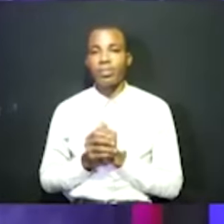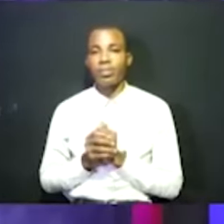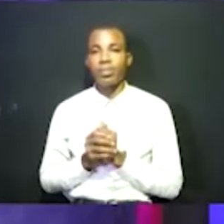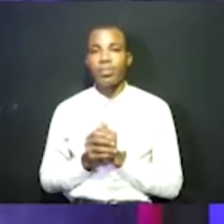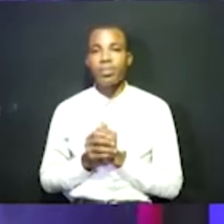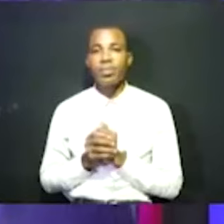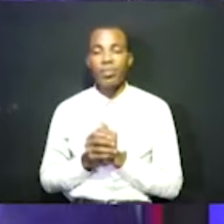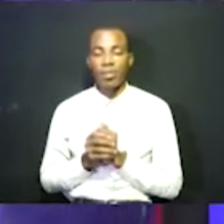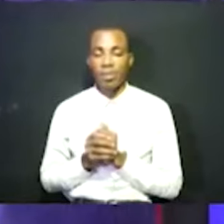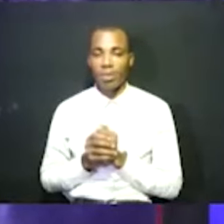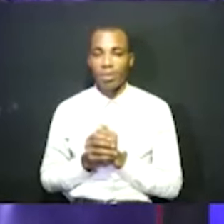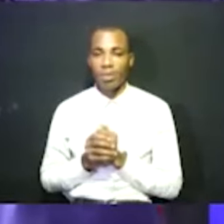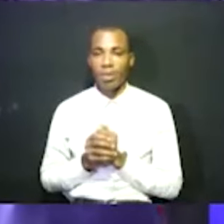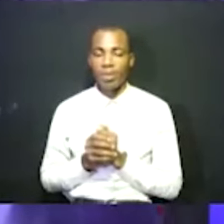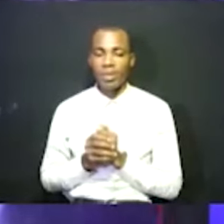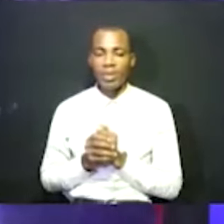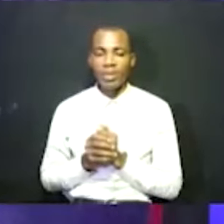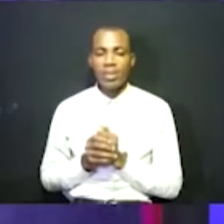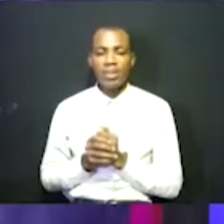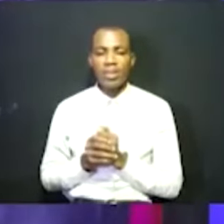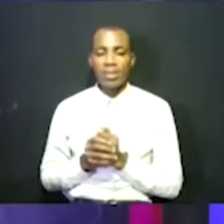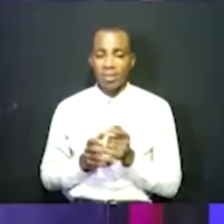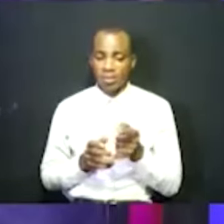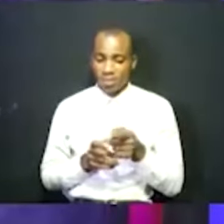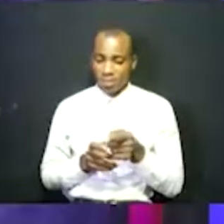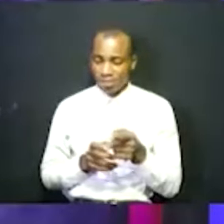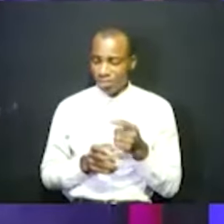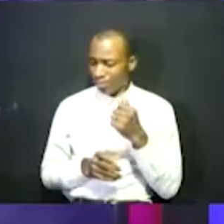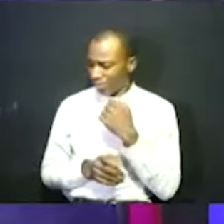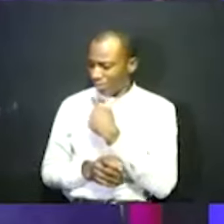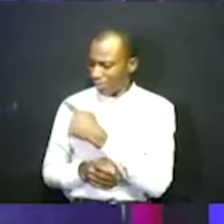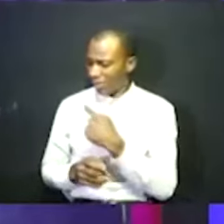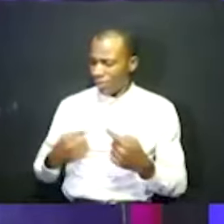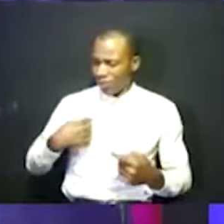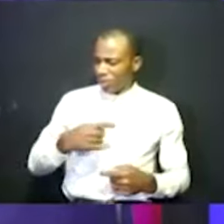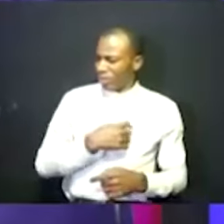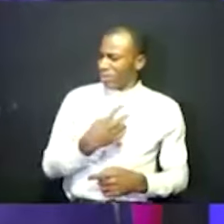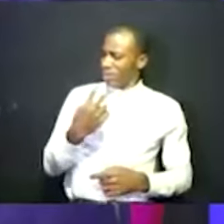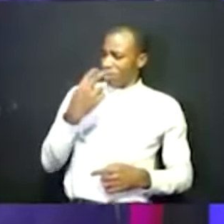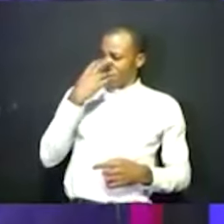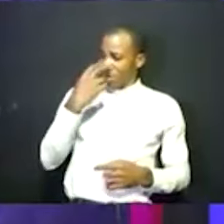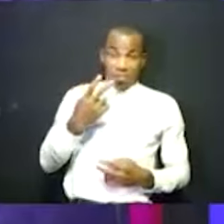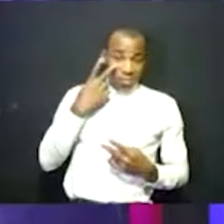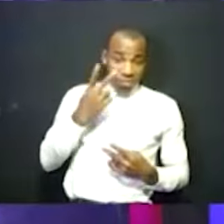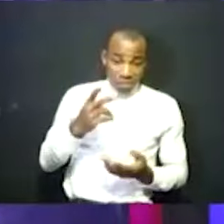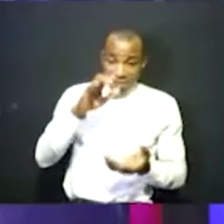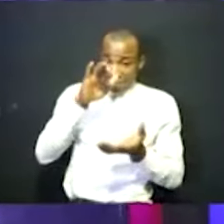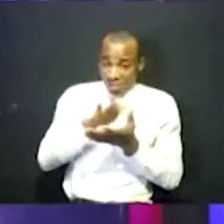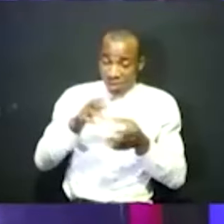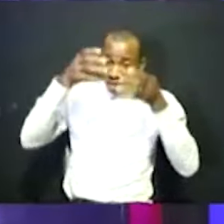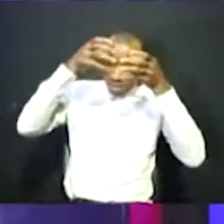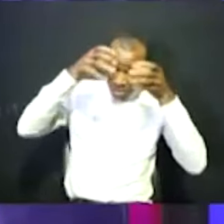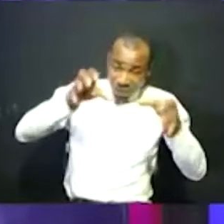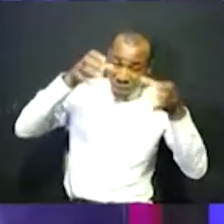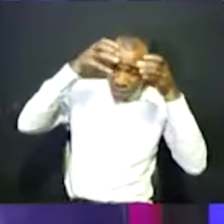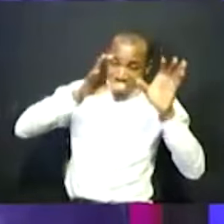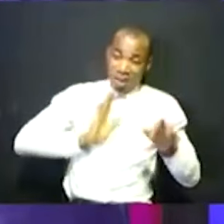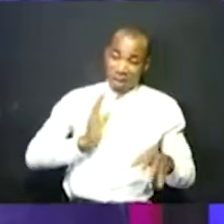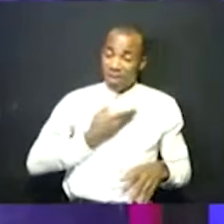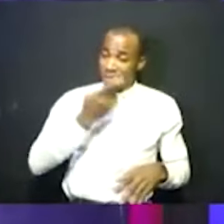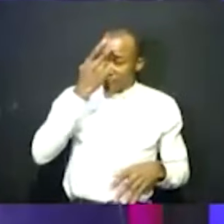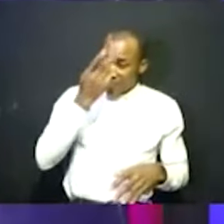Peel, we are highly blind. We see what marriage has done to our parents and